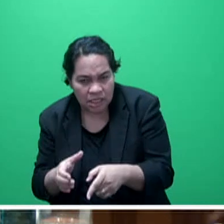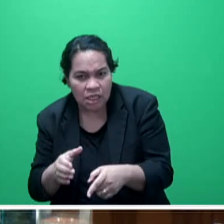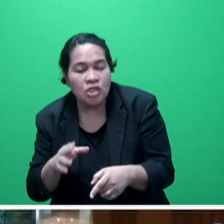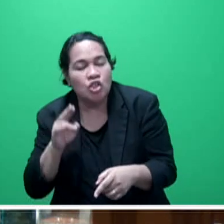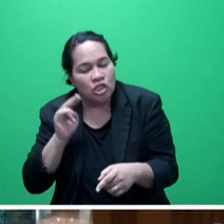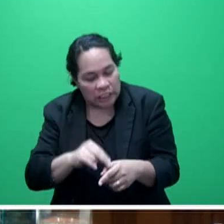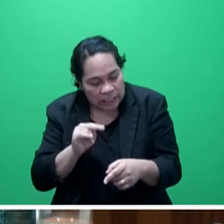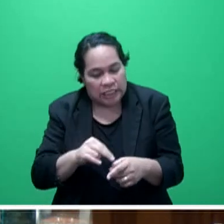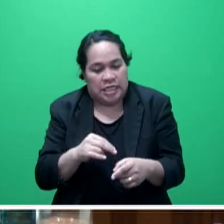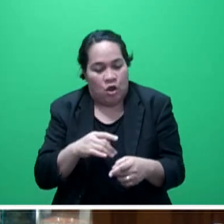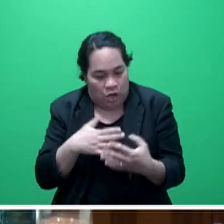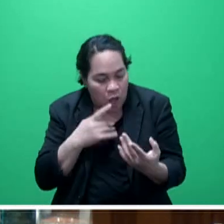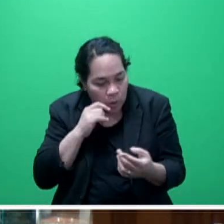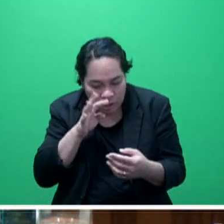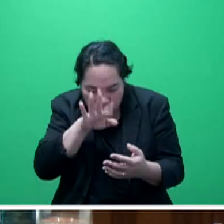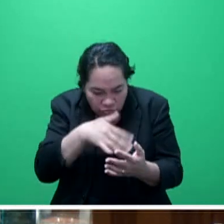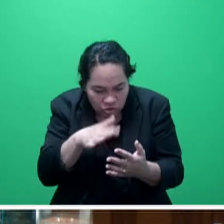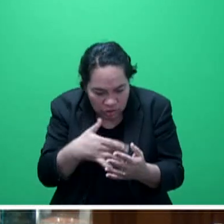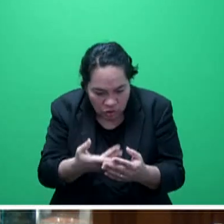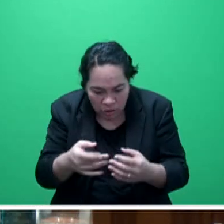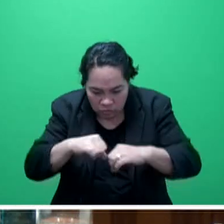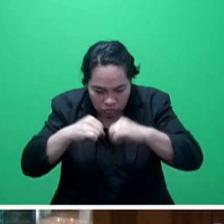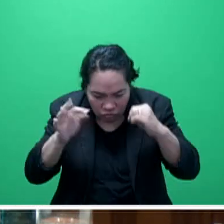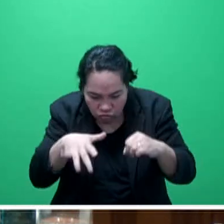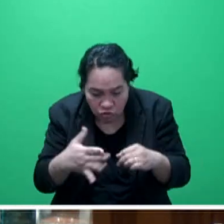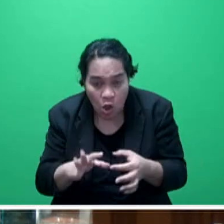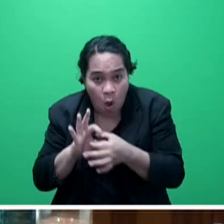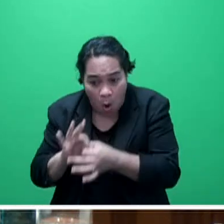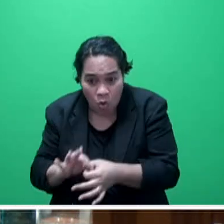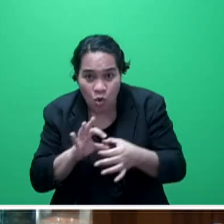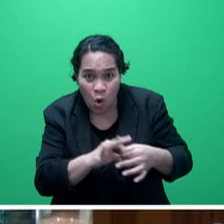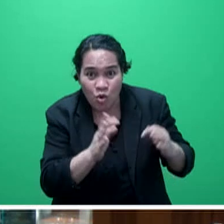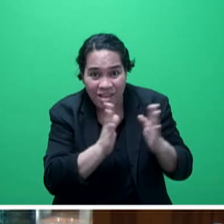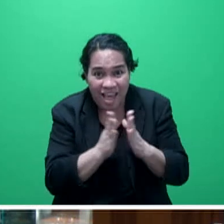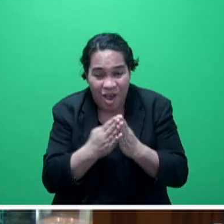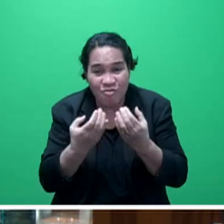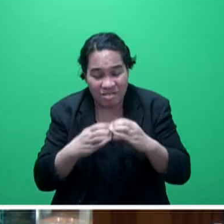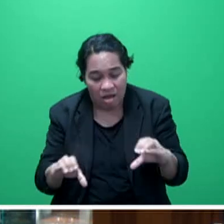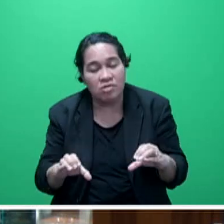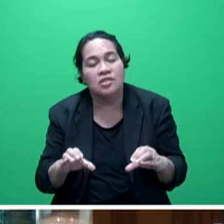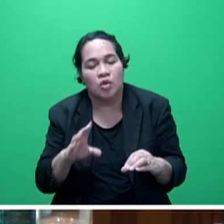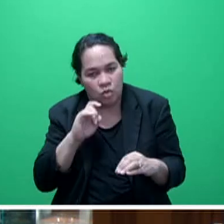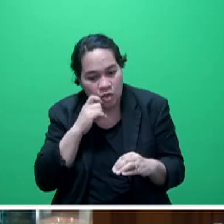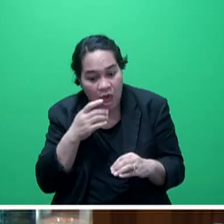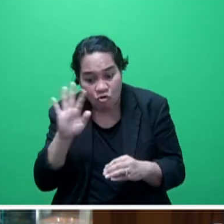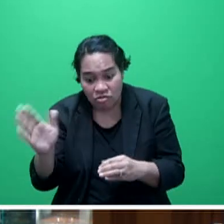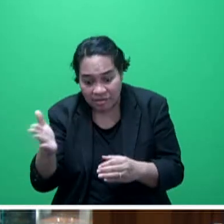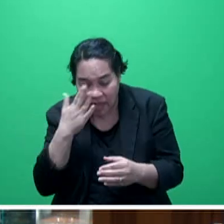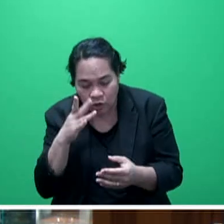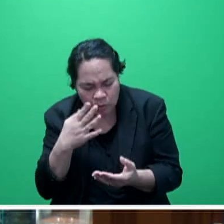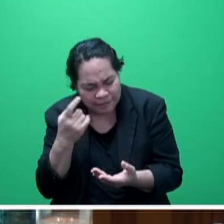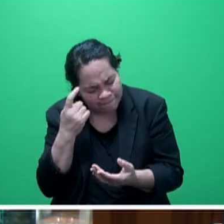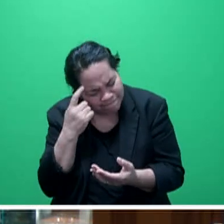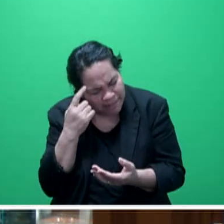will be completing rate profiling in the respective municipality. The results will assist the councils to come up with strategies